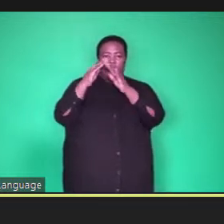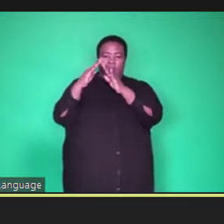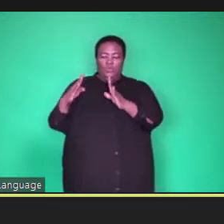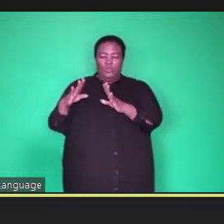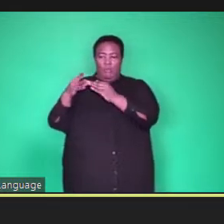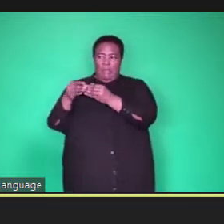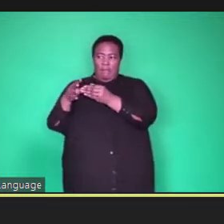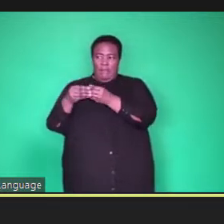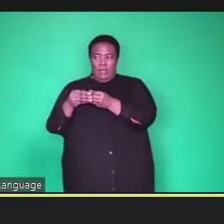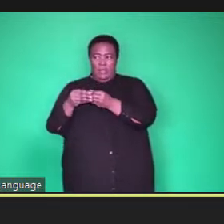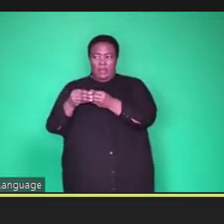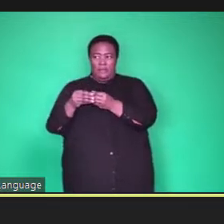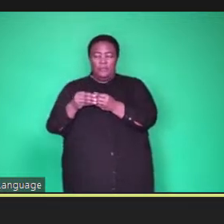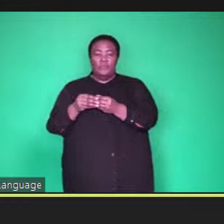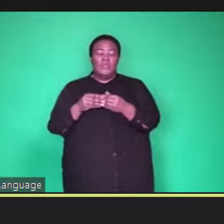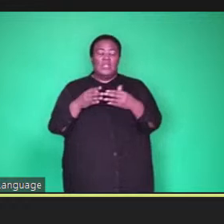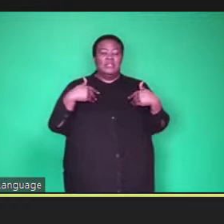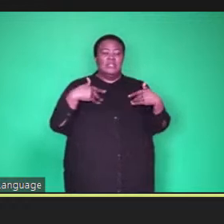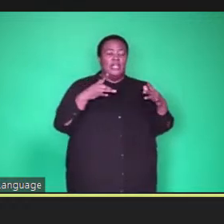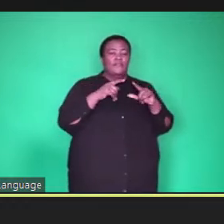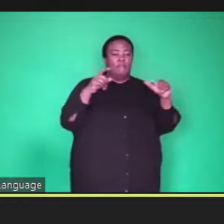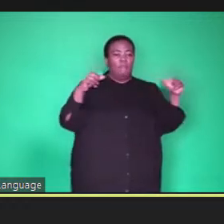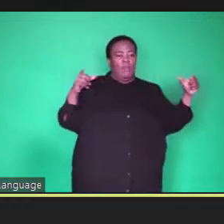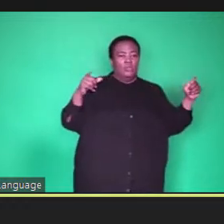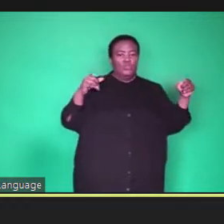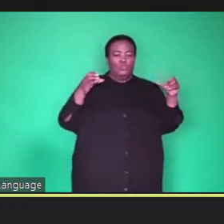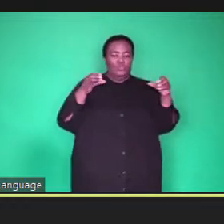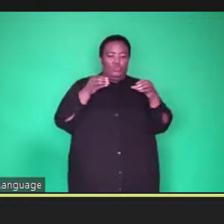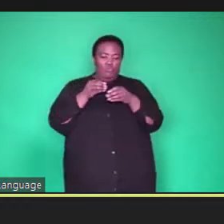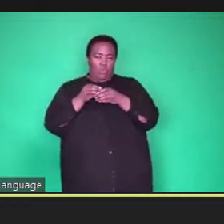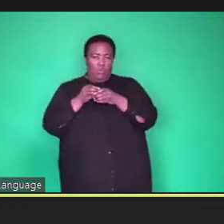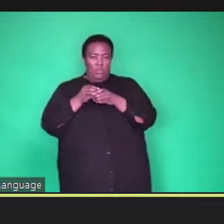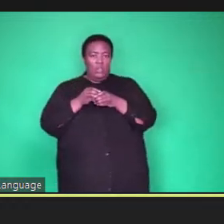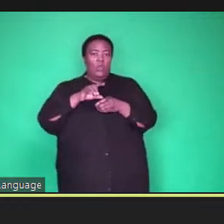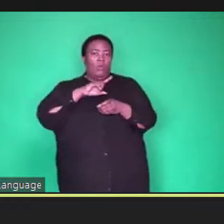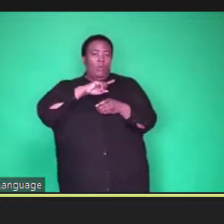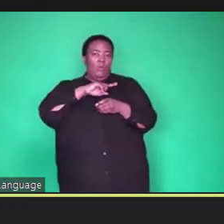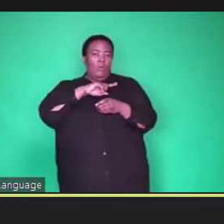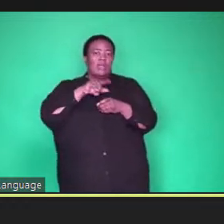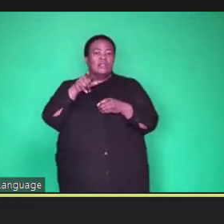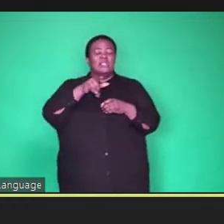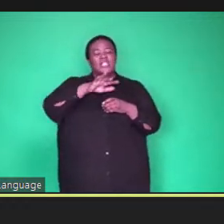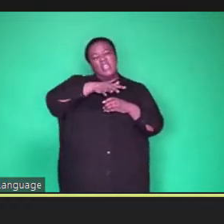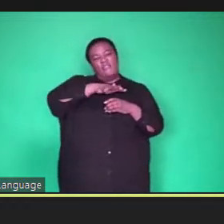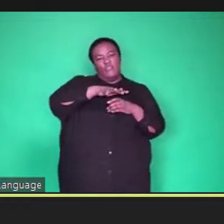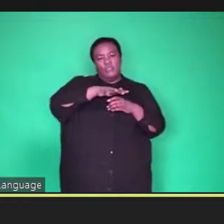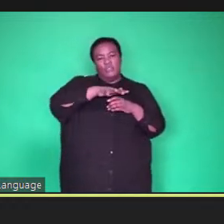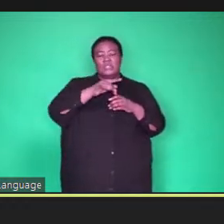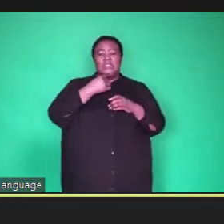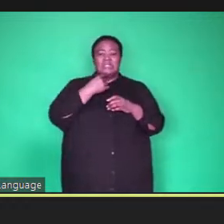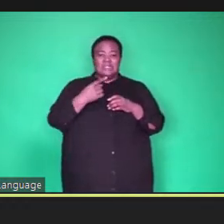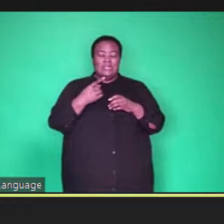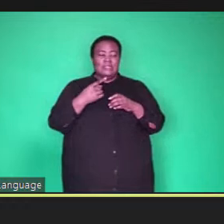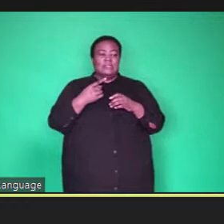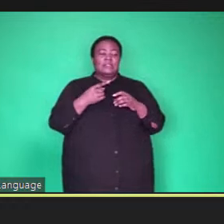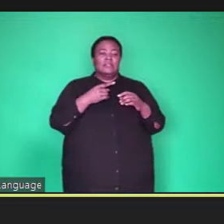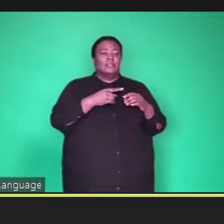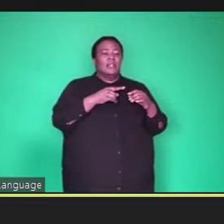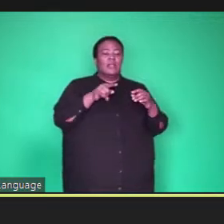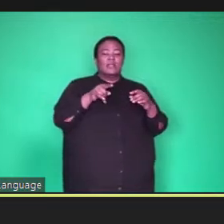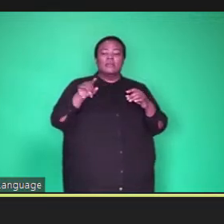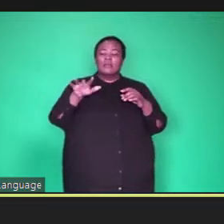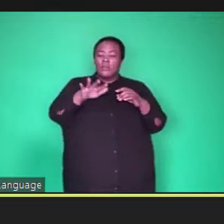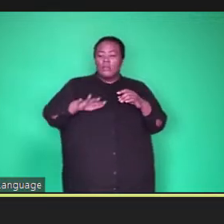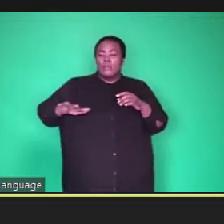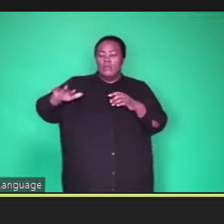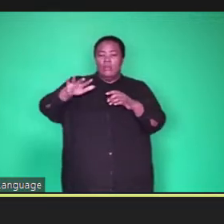from very large to very small. But effectively, because this is averaging, this is saying across that Agincourt population, representative